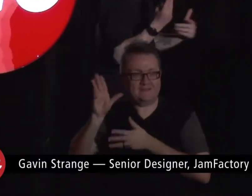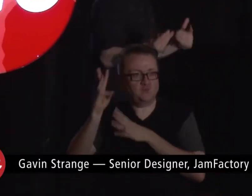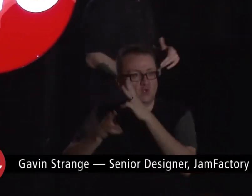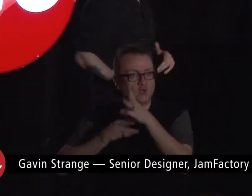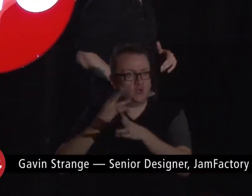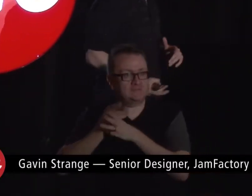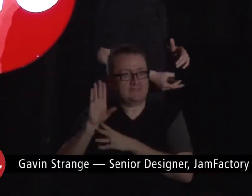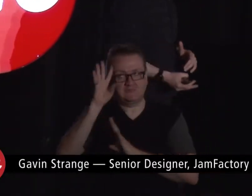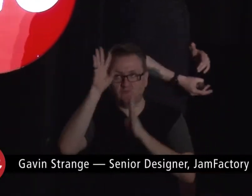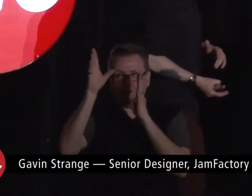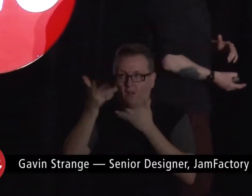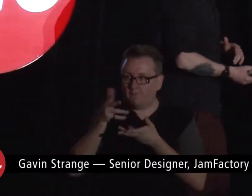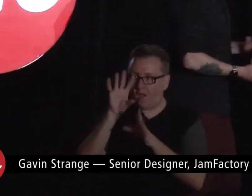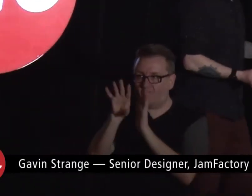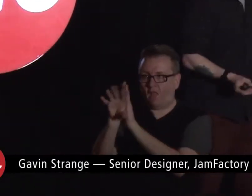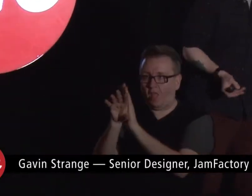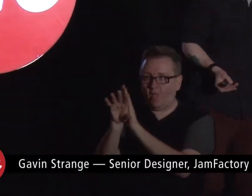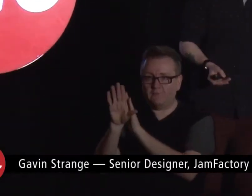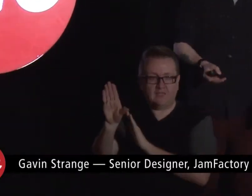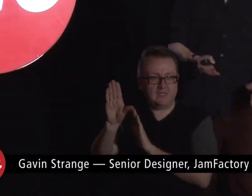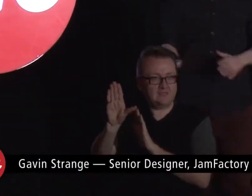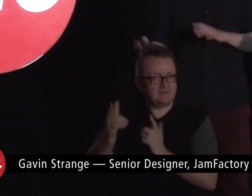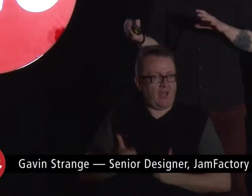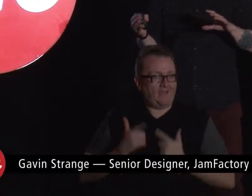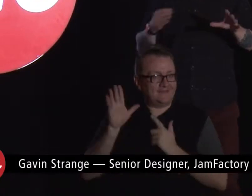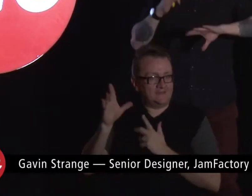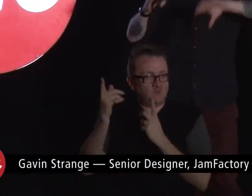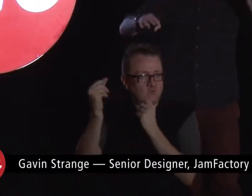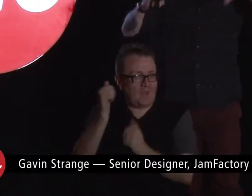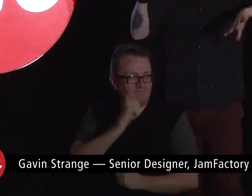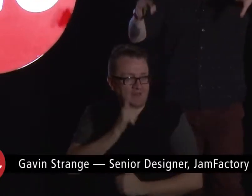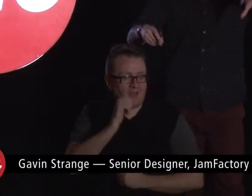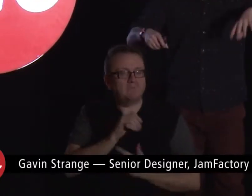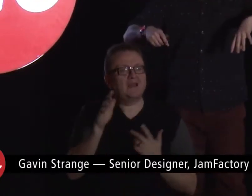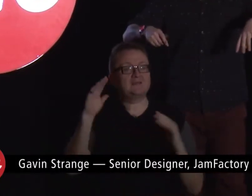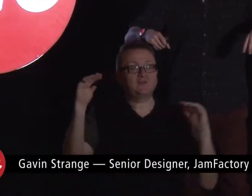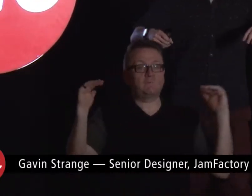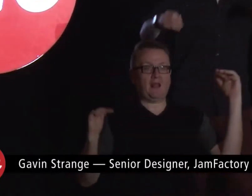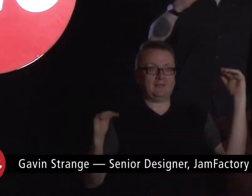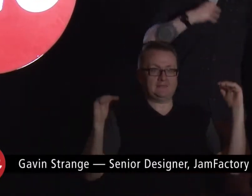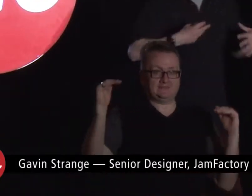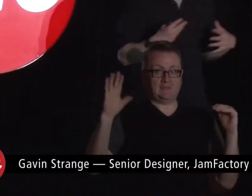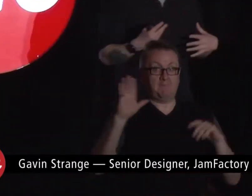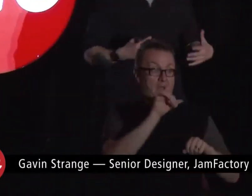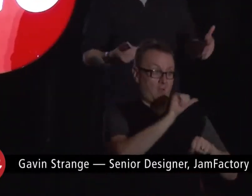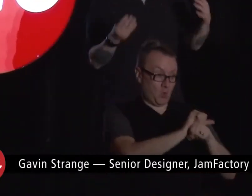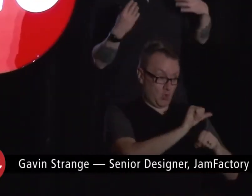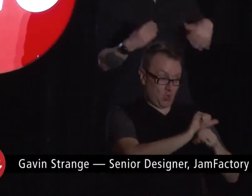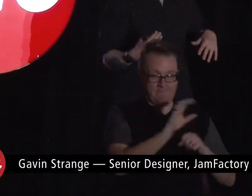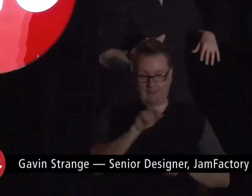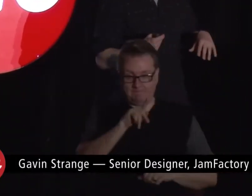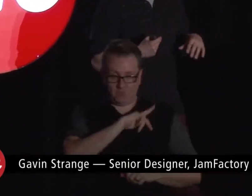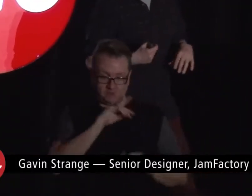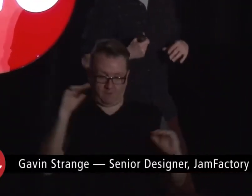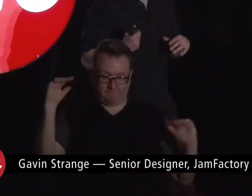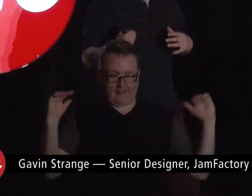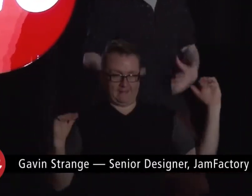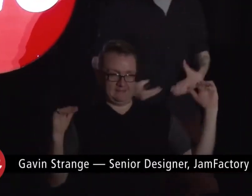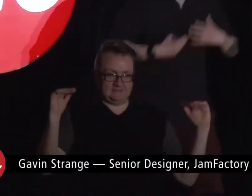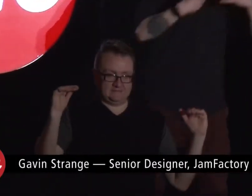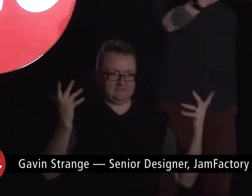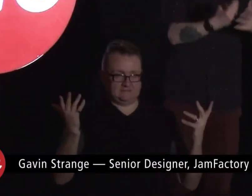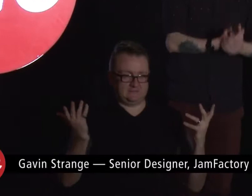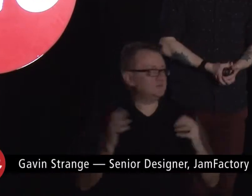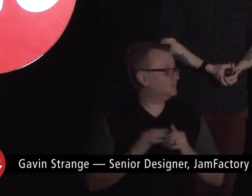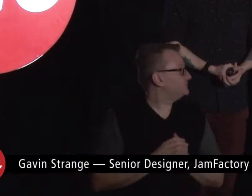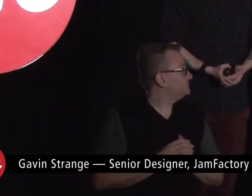to see. So you never know where this stuff's really gonna take you. But it's quite nice balancing that, you know, this is all personal stuff and I'm just figuring it out as time goes